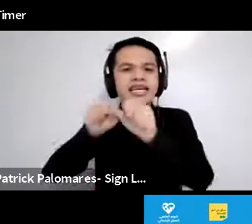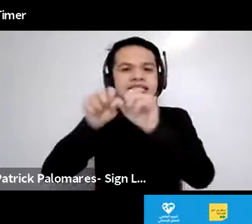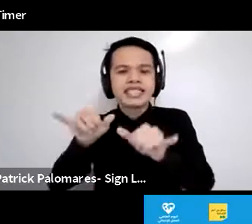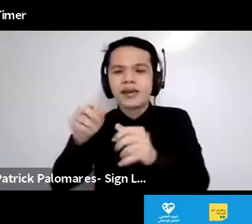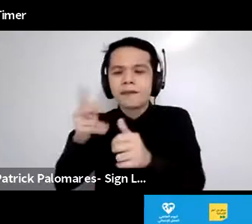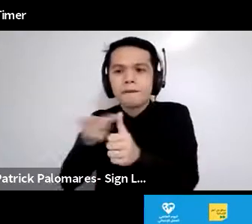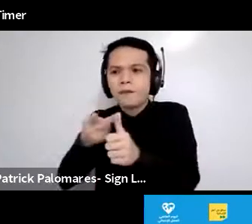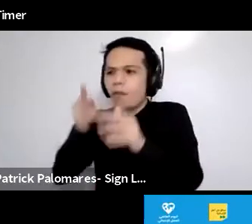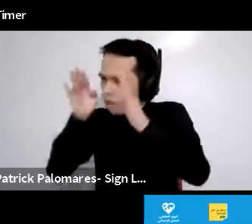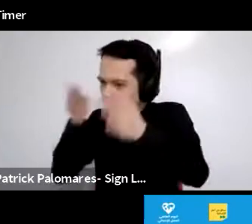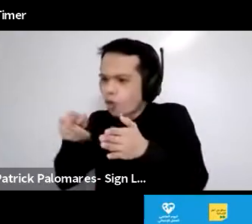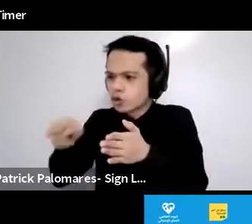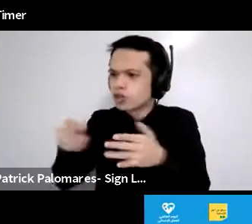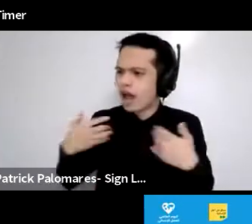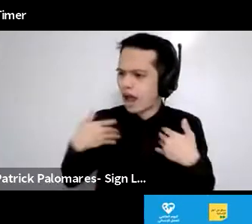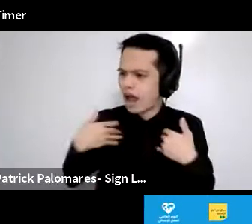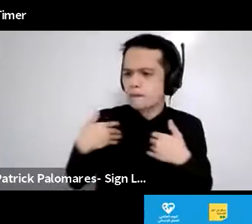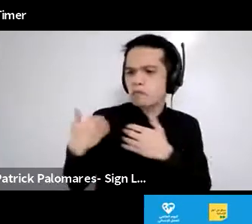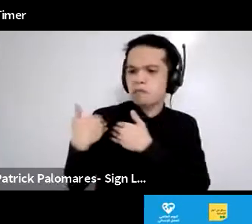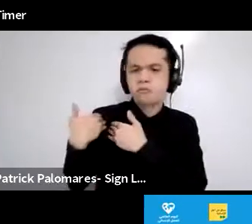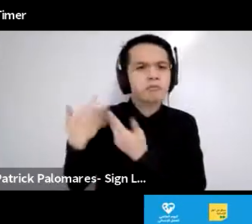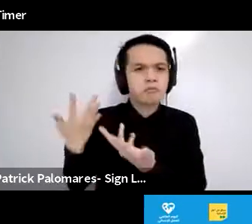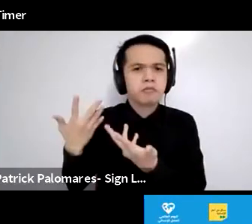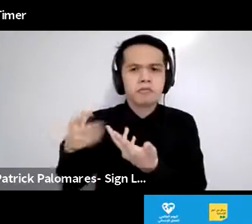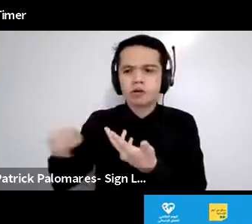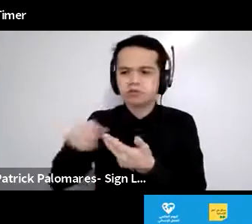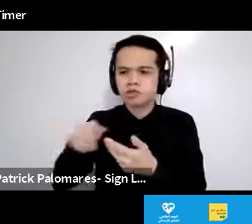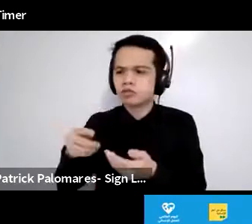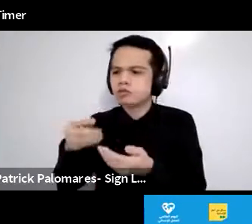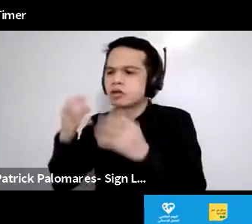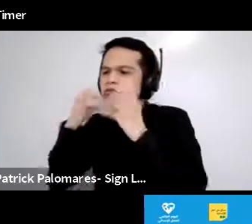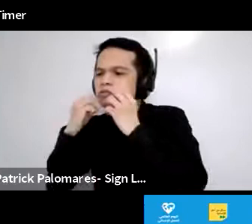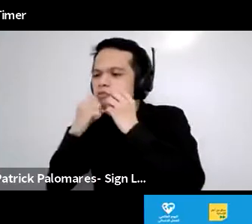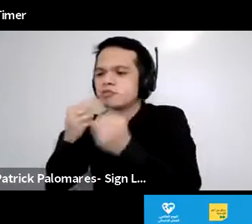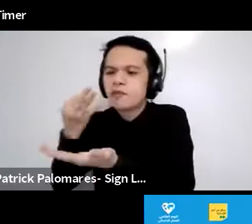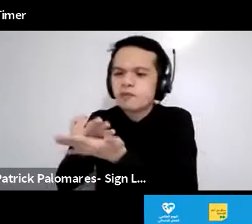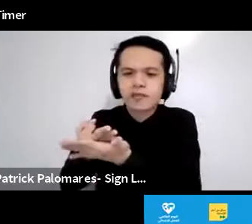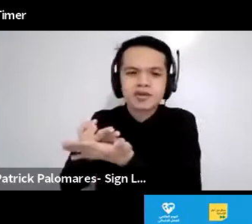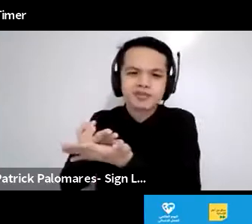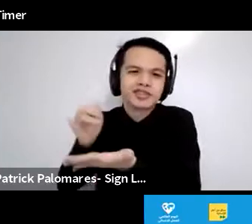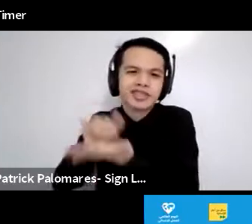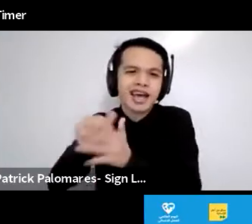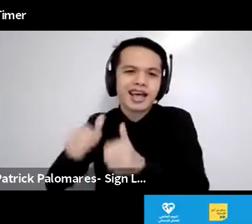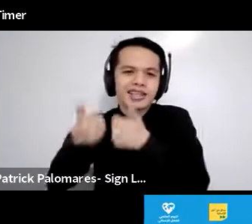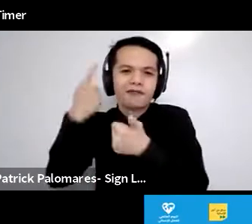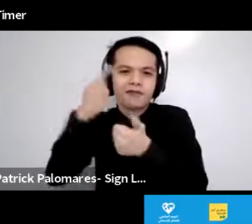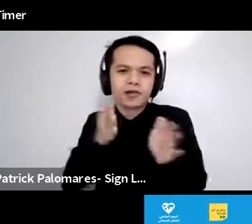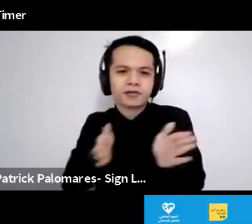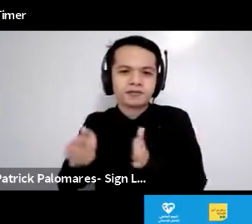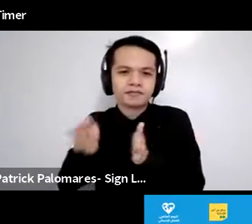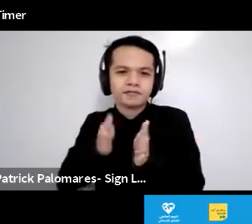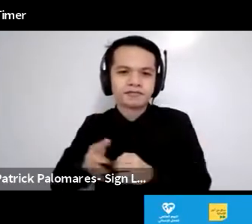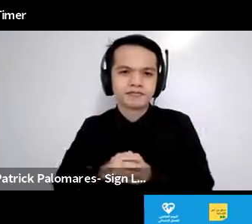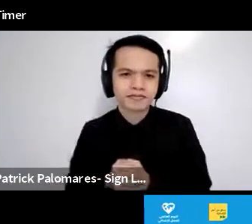prioritizes people who have privilege, that prioritizes profit, and that is the main challenge of our preparation.